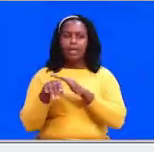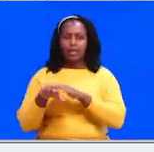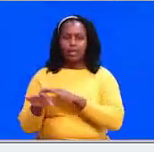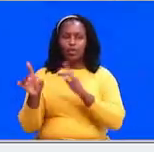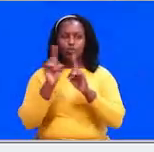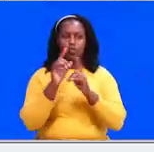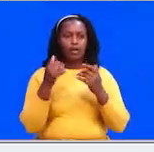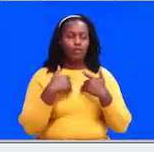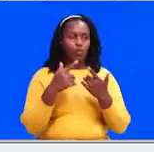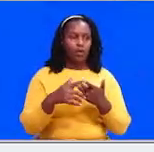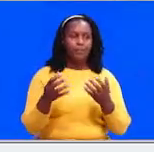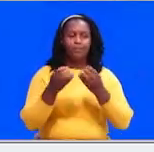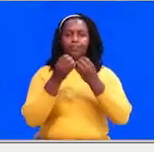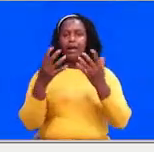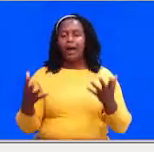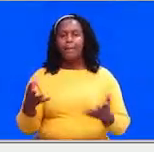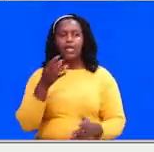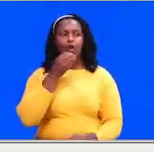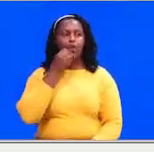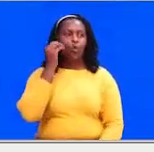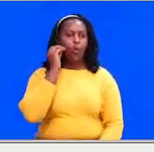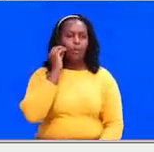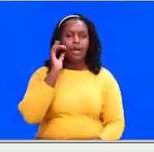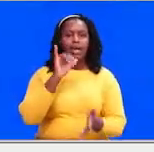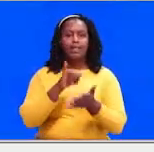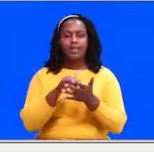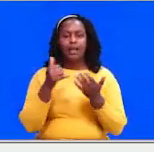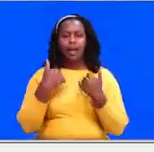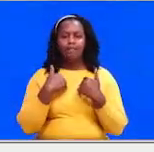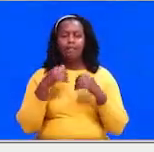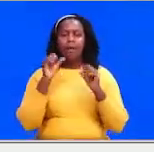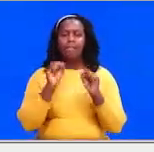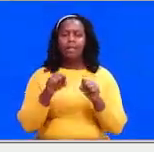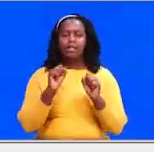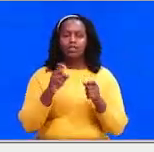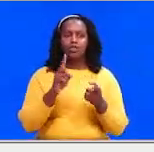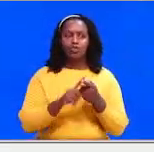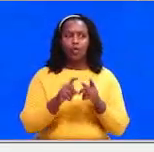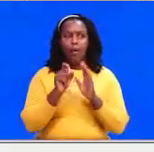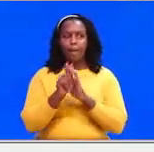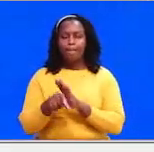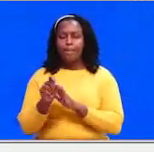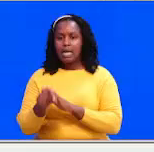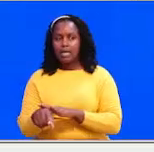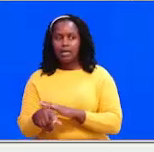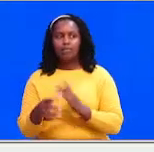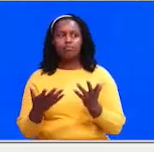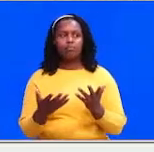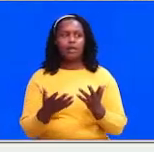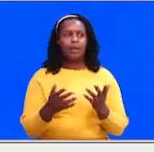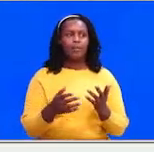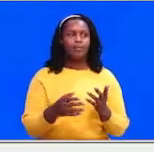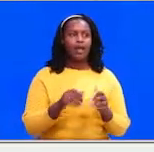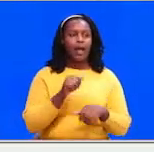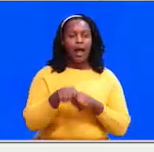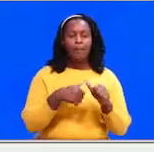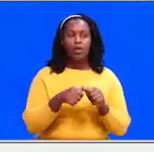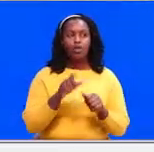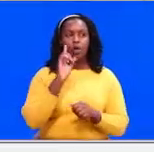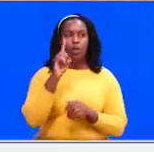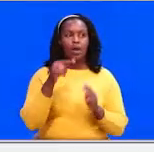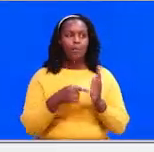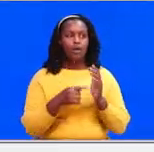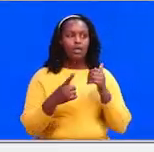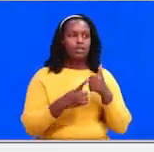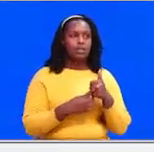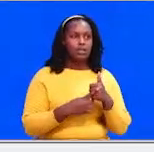That's how many homes that they've managed to install their plant in. Homes, buildings, of course, 1.65 million